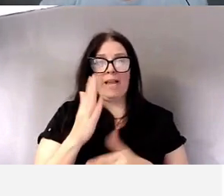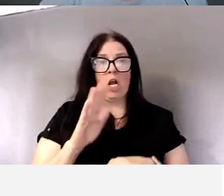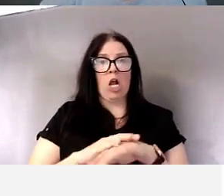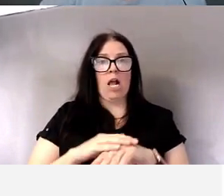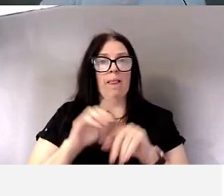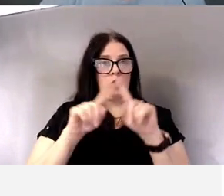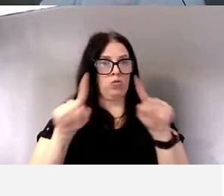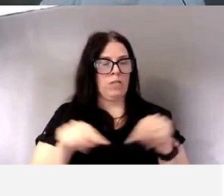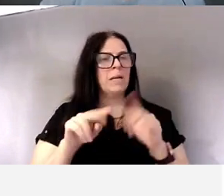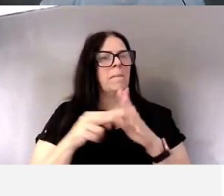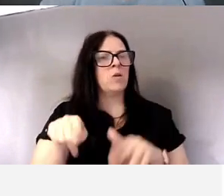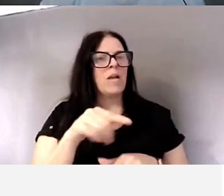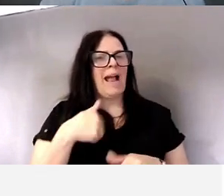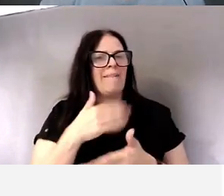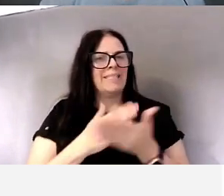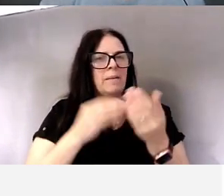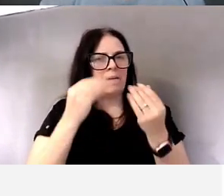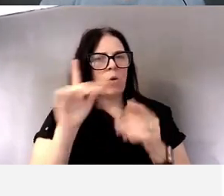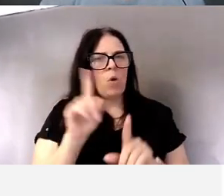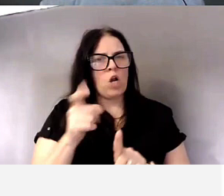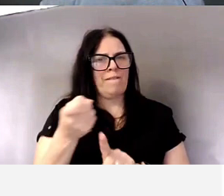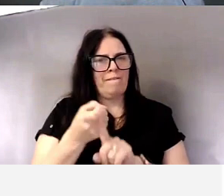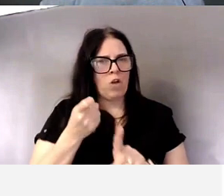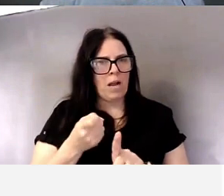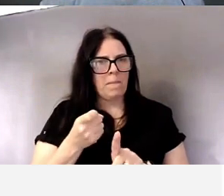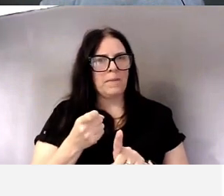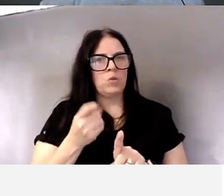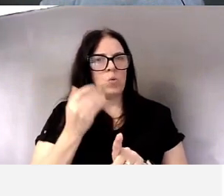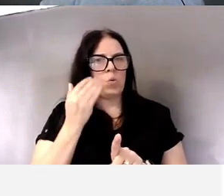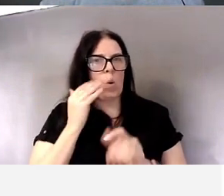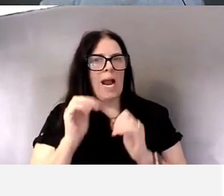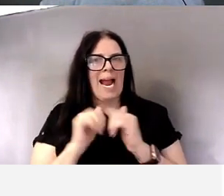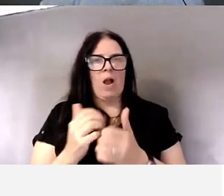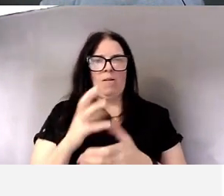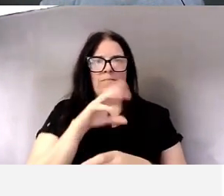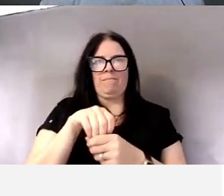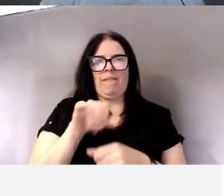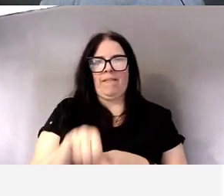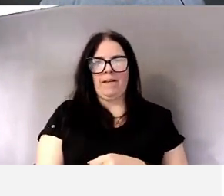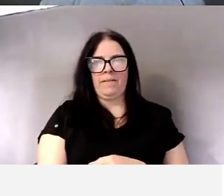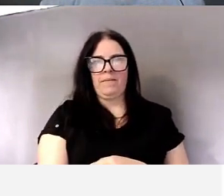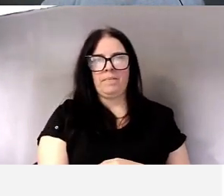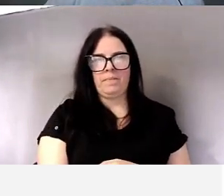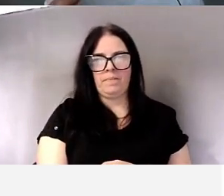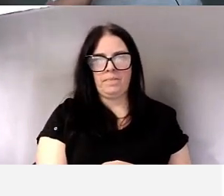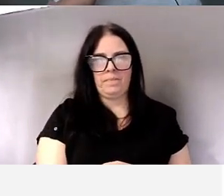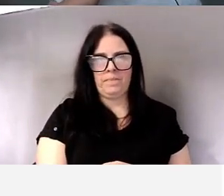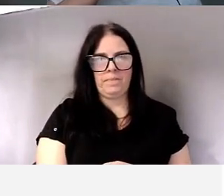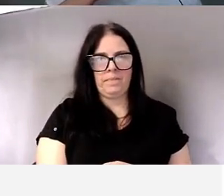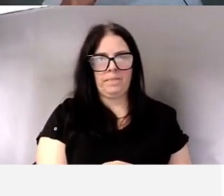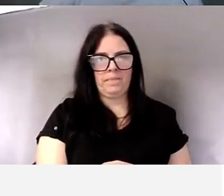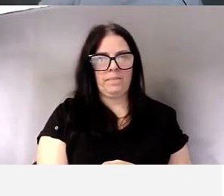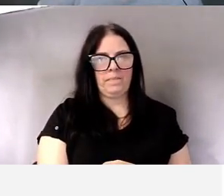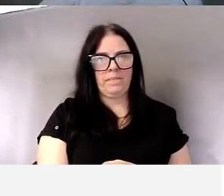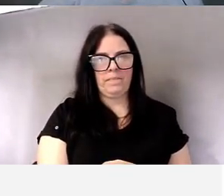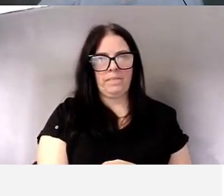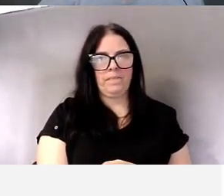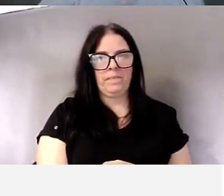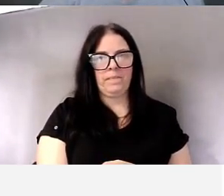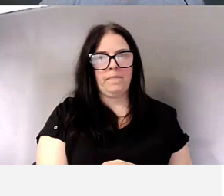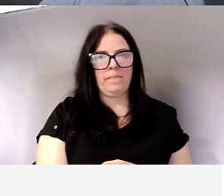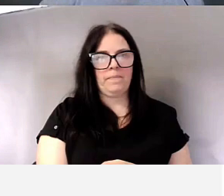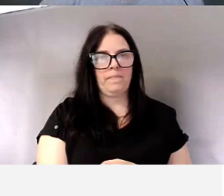of information where you're coming from when it comes to the collection. As you're working on giving us some ideas and